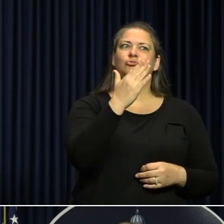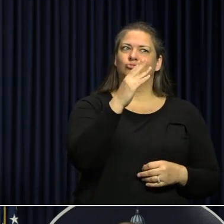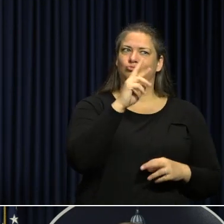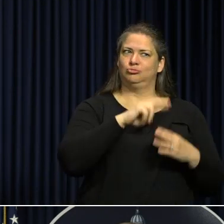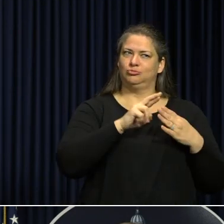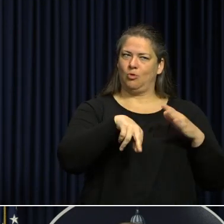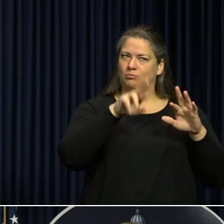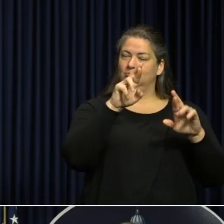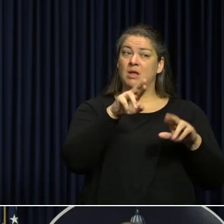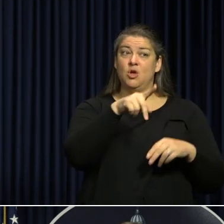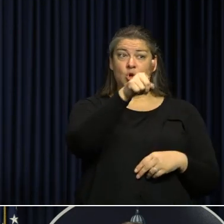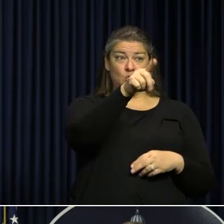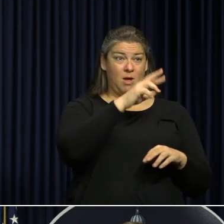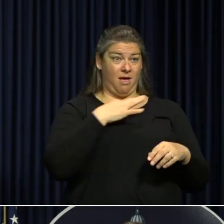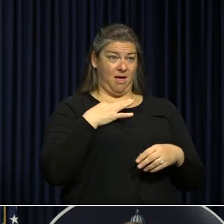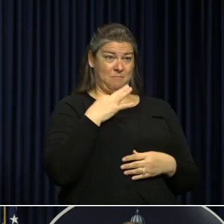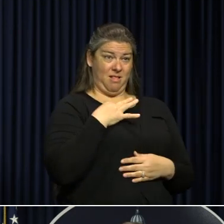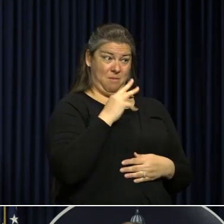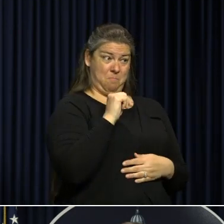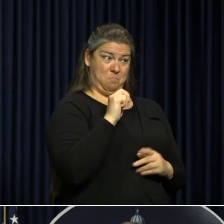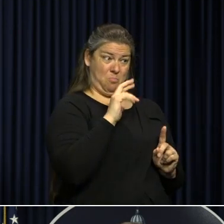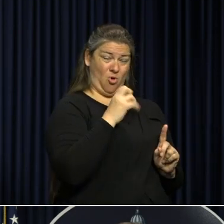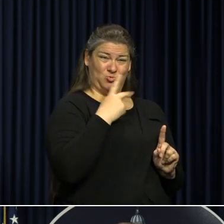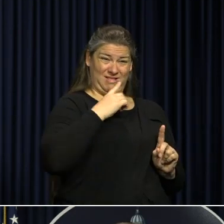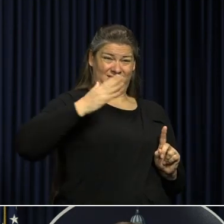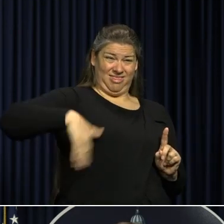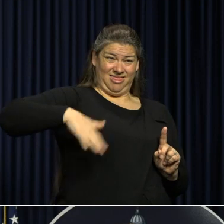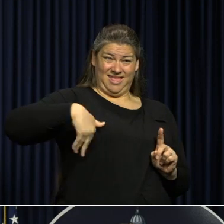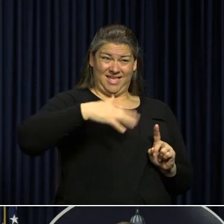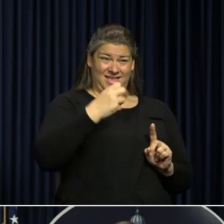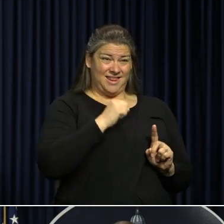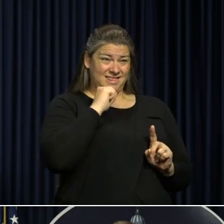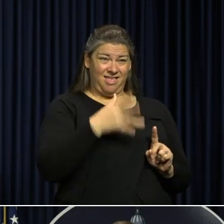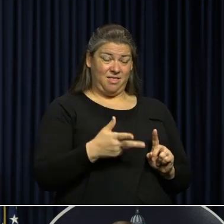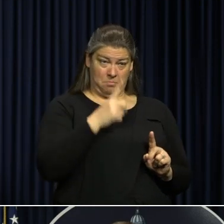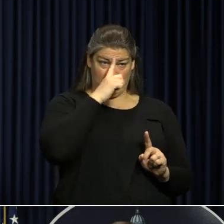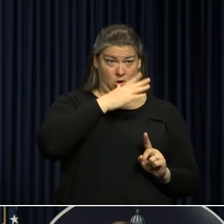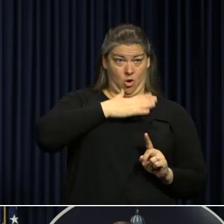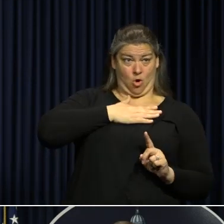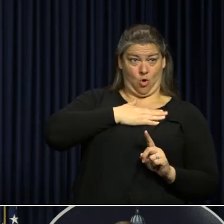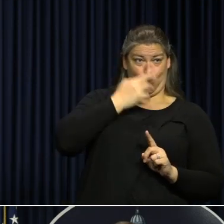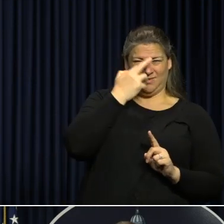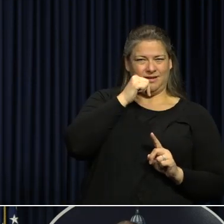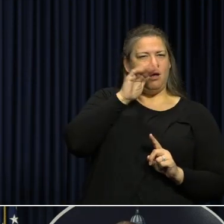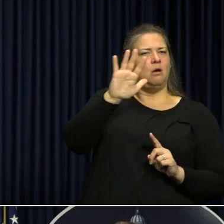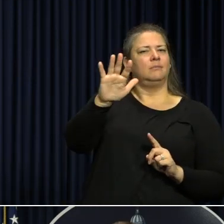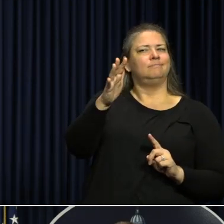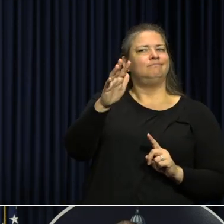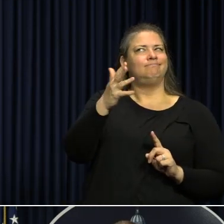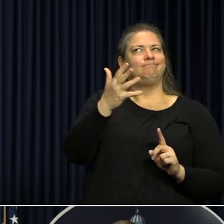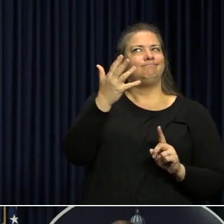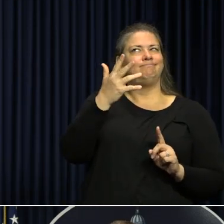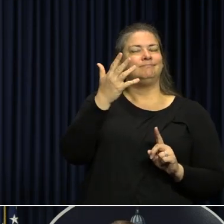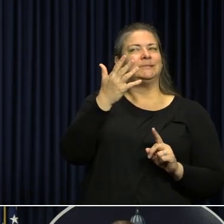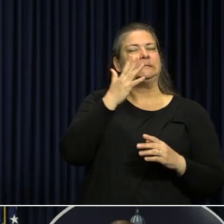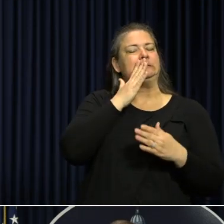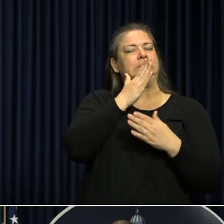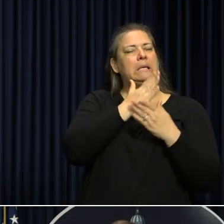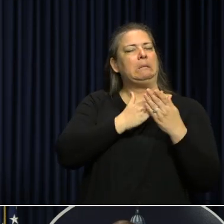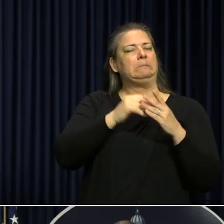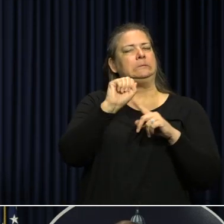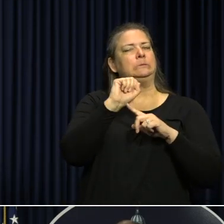in March and you haven't been helped, and the problem is on our side, it's not. There are some instances